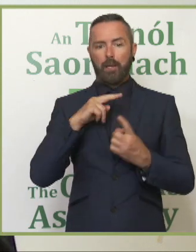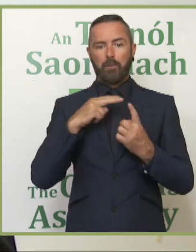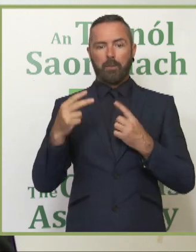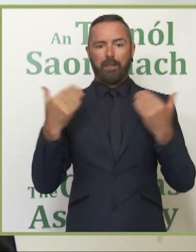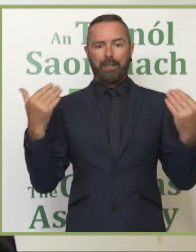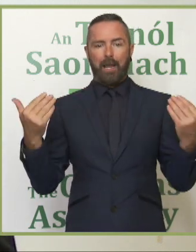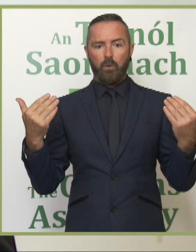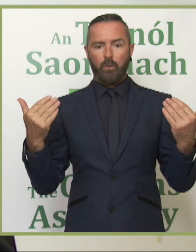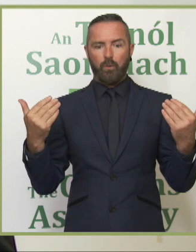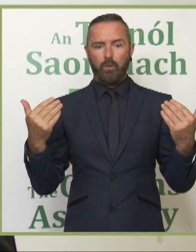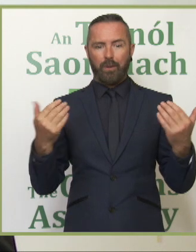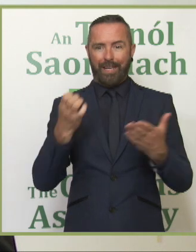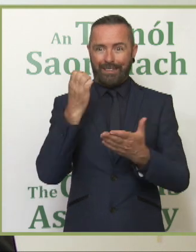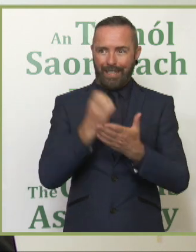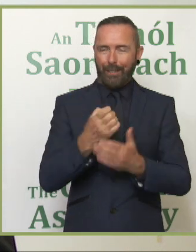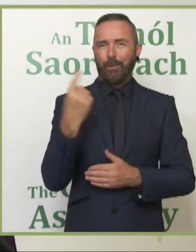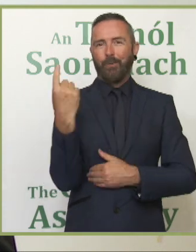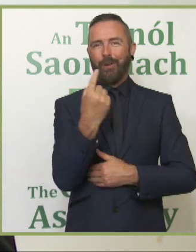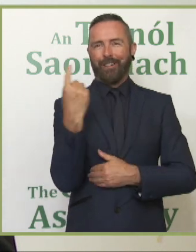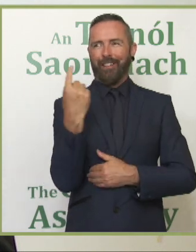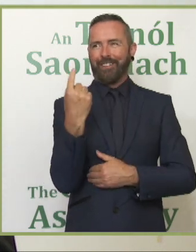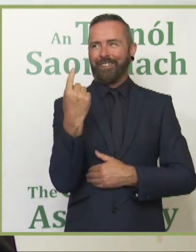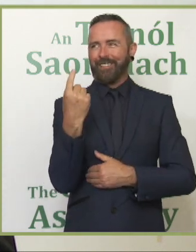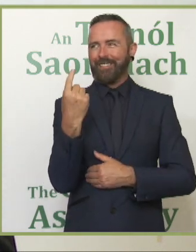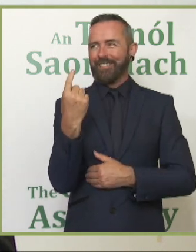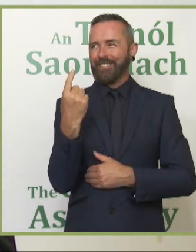it's now bang on 1 o'clock on Sunday.